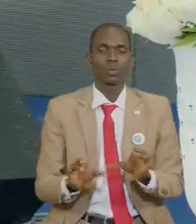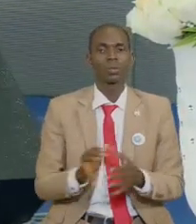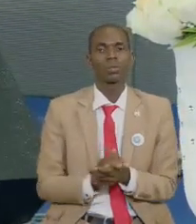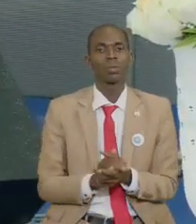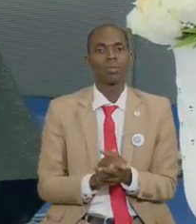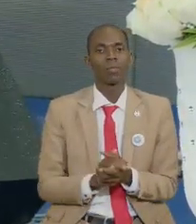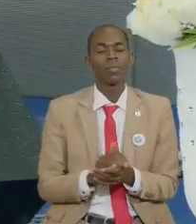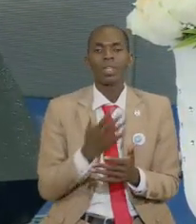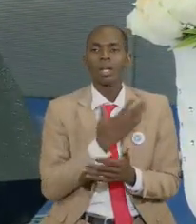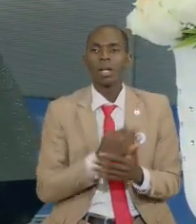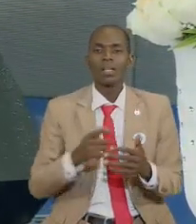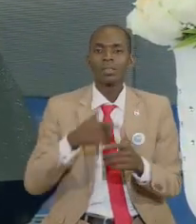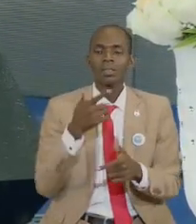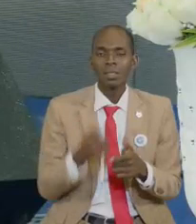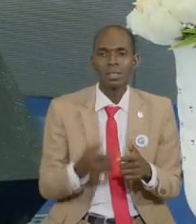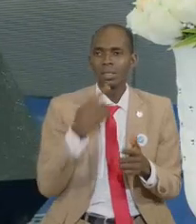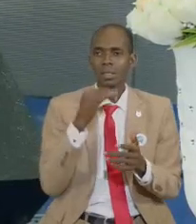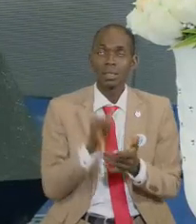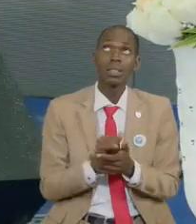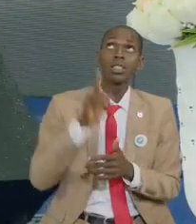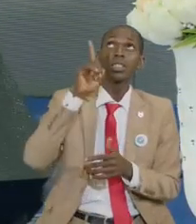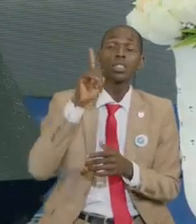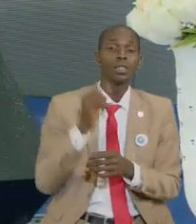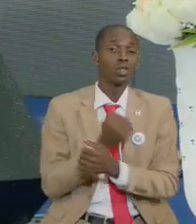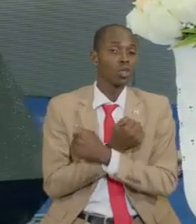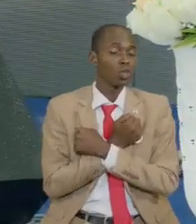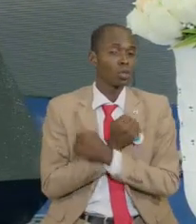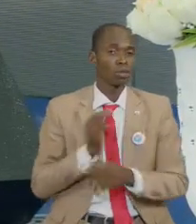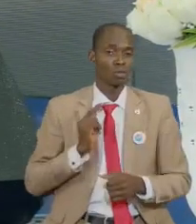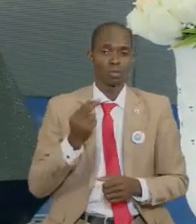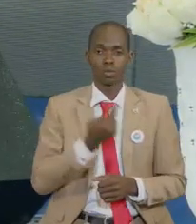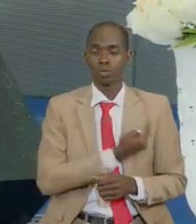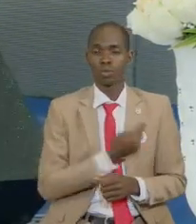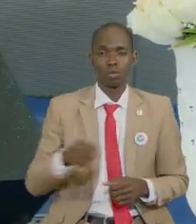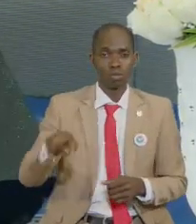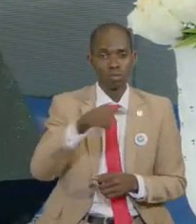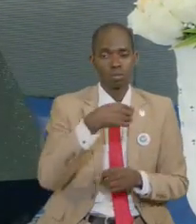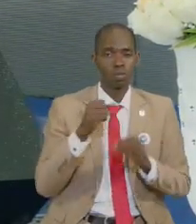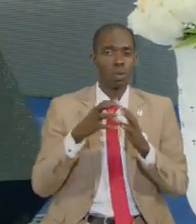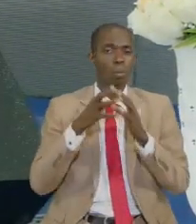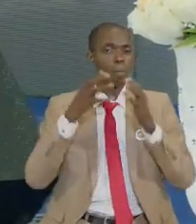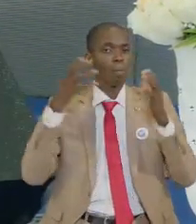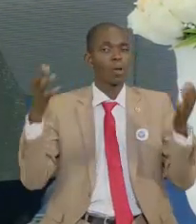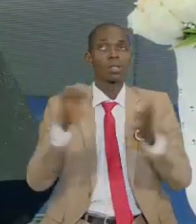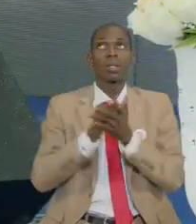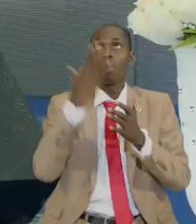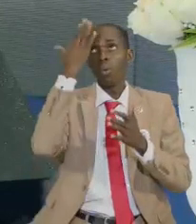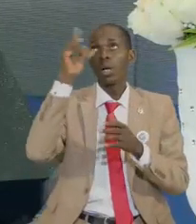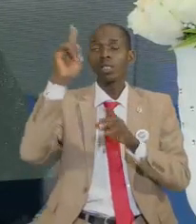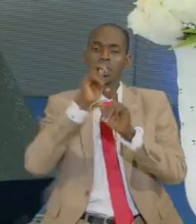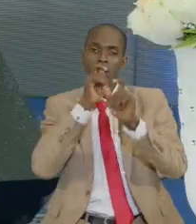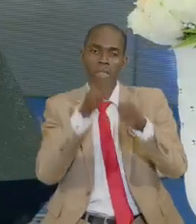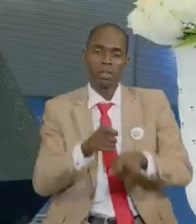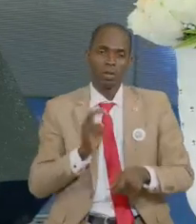And then he says, he loves us so much. He has given us his name. And now